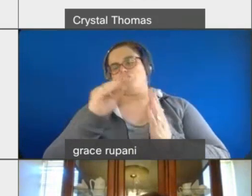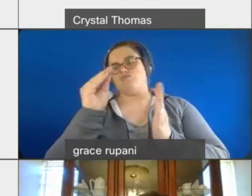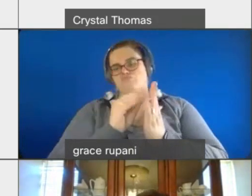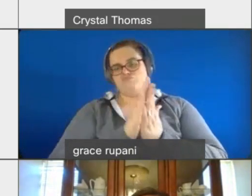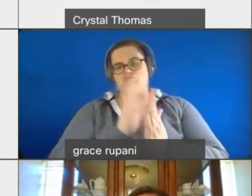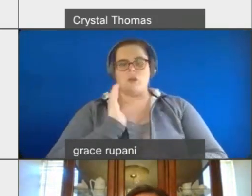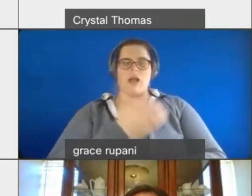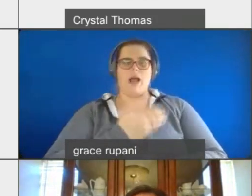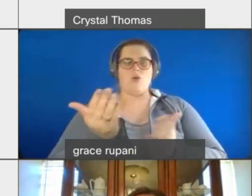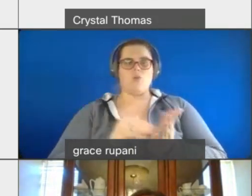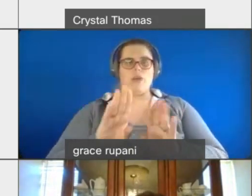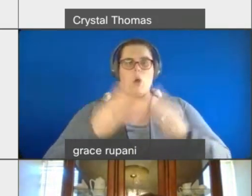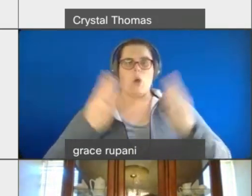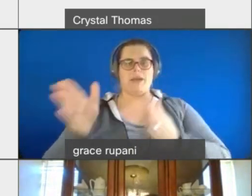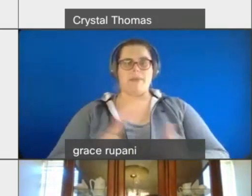plan was